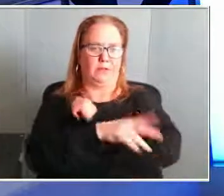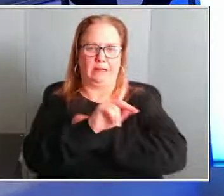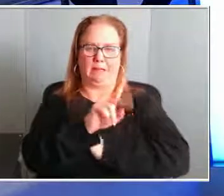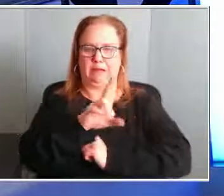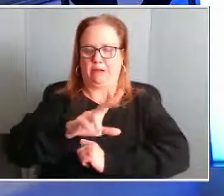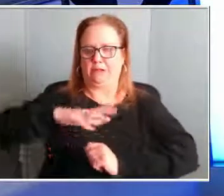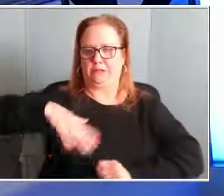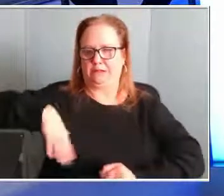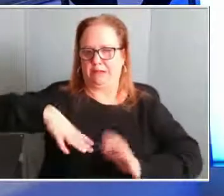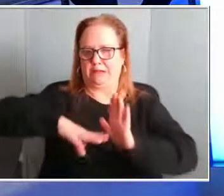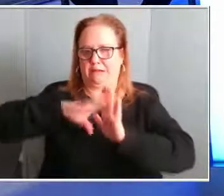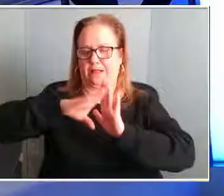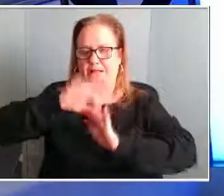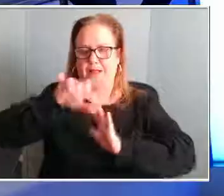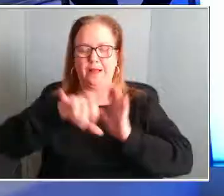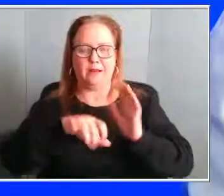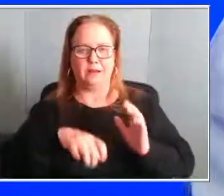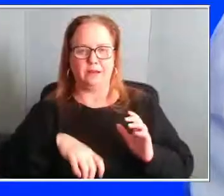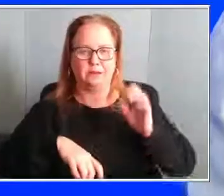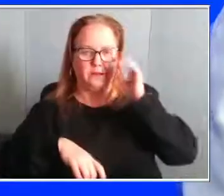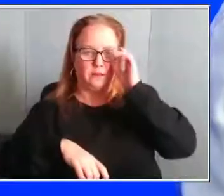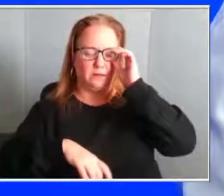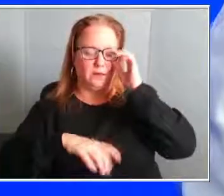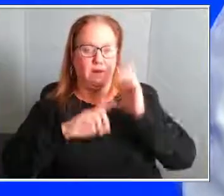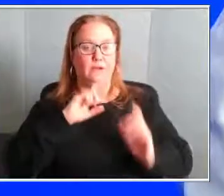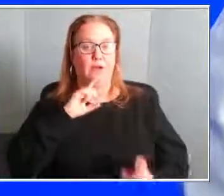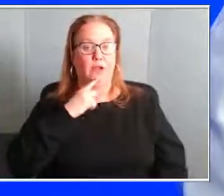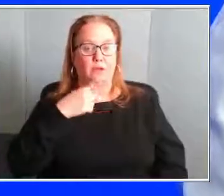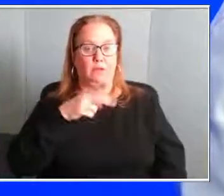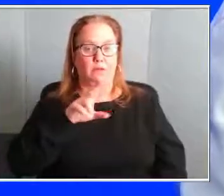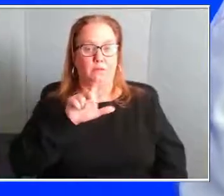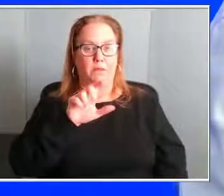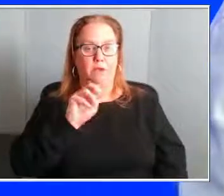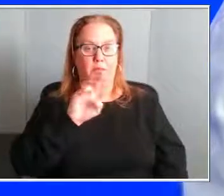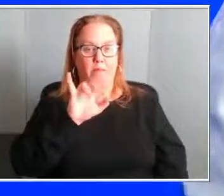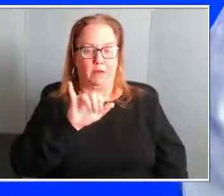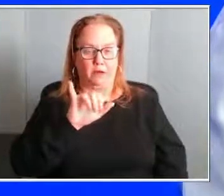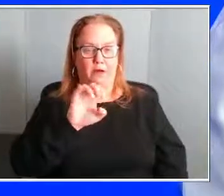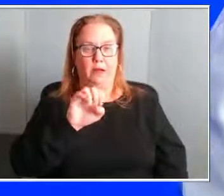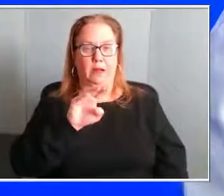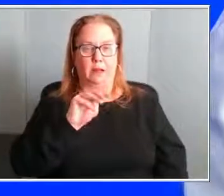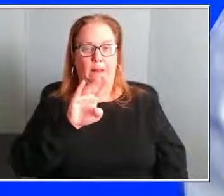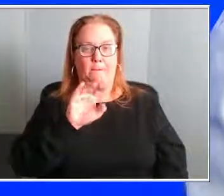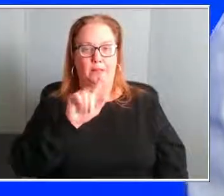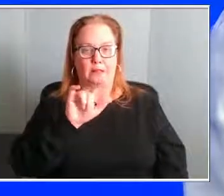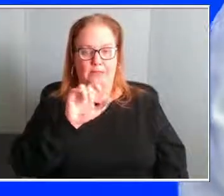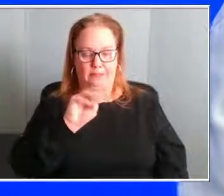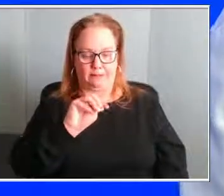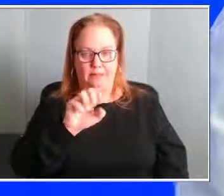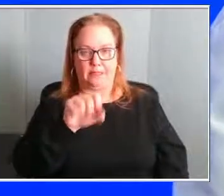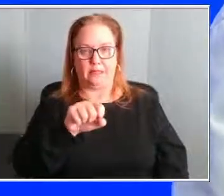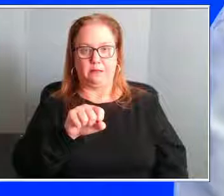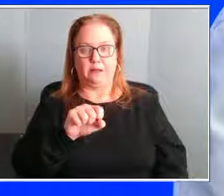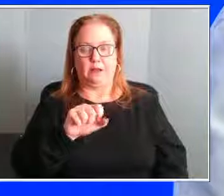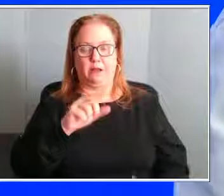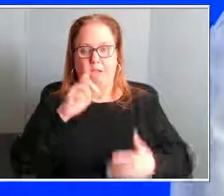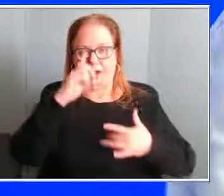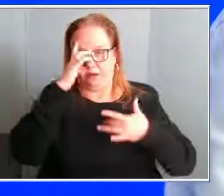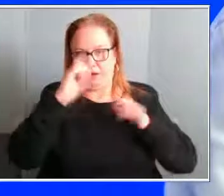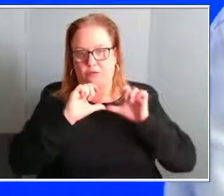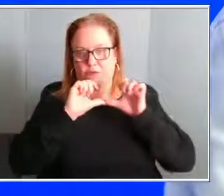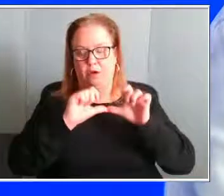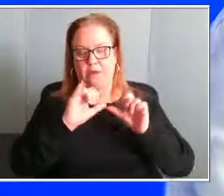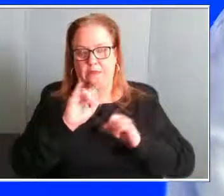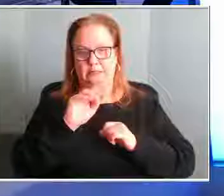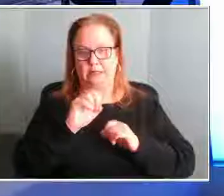much yet. Well, they do for acute pulmonary embolism. They do if it's very symptomatic, but on the chronic side, not quite.